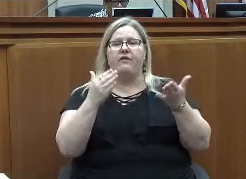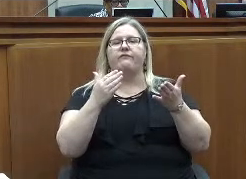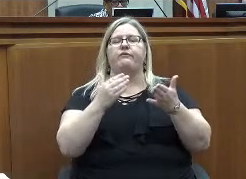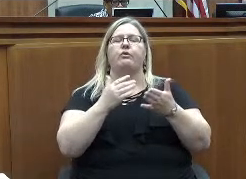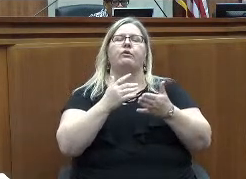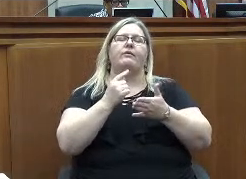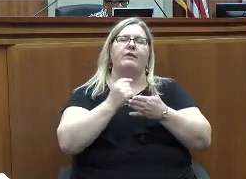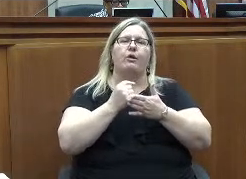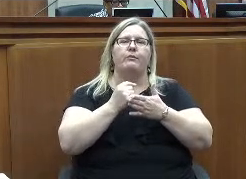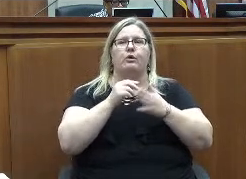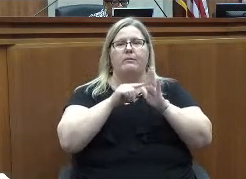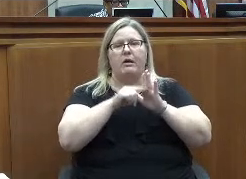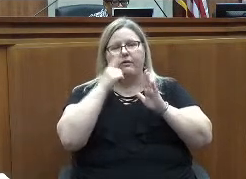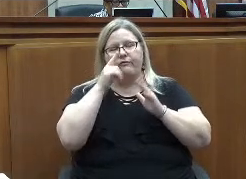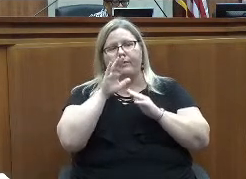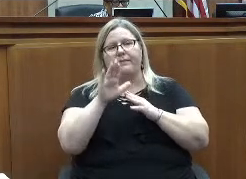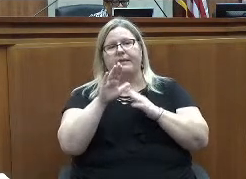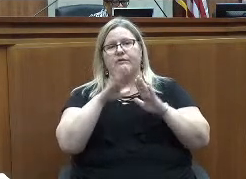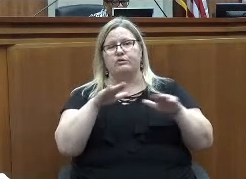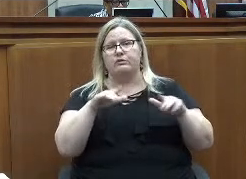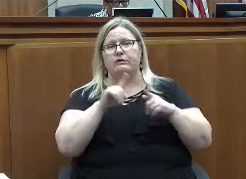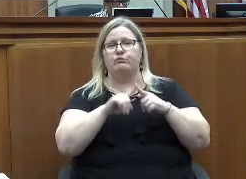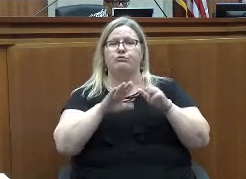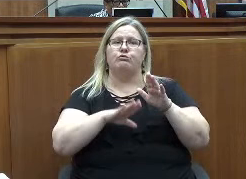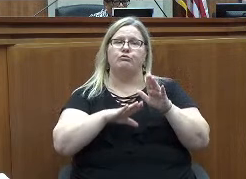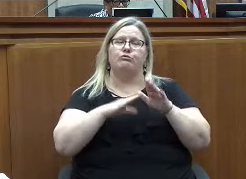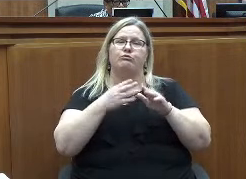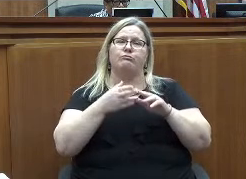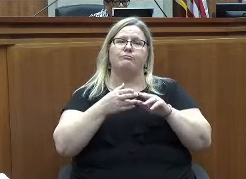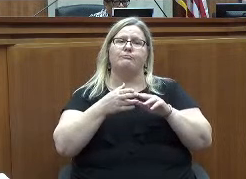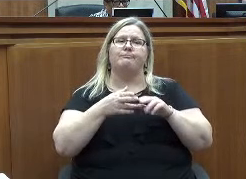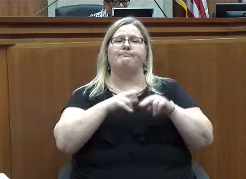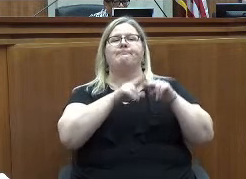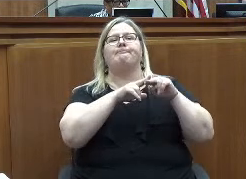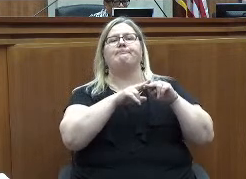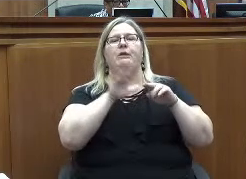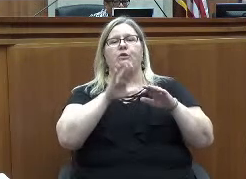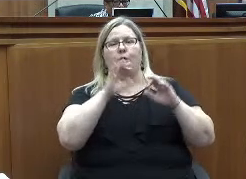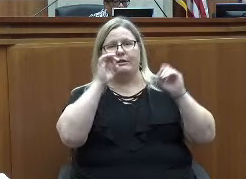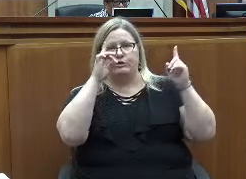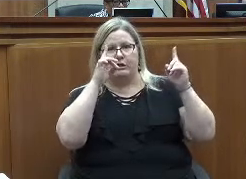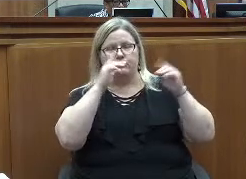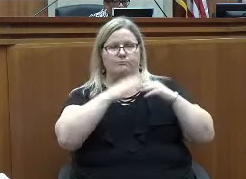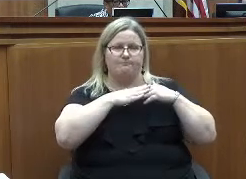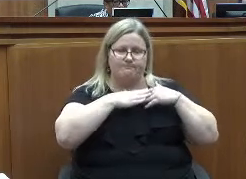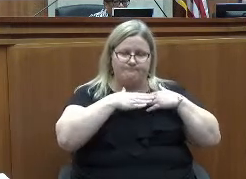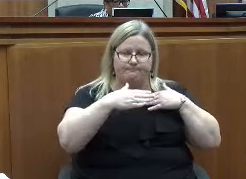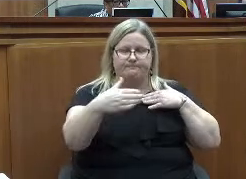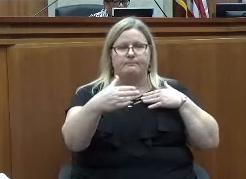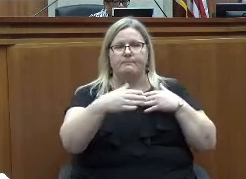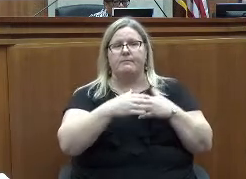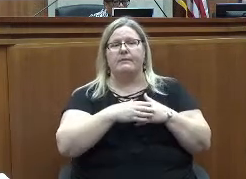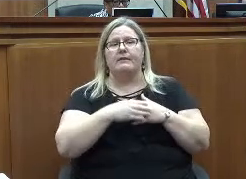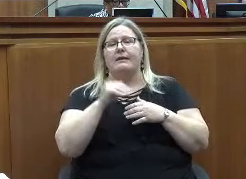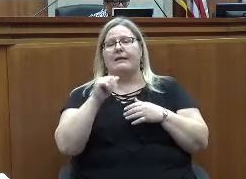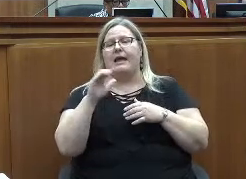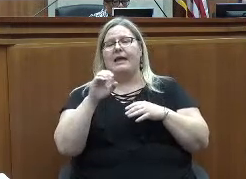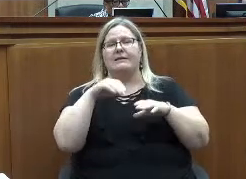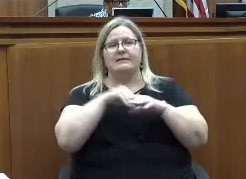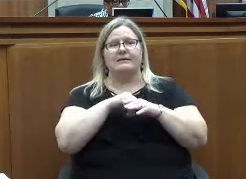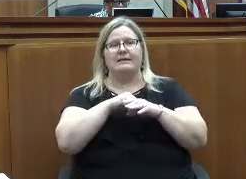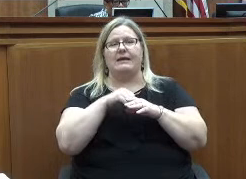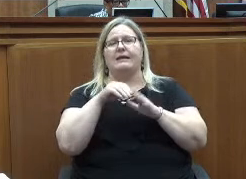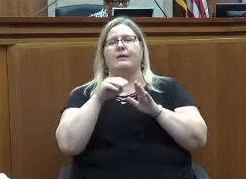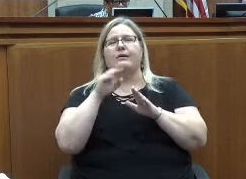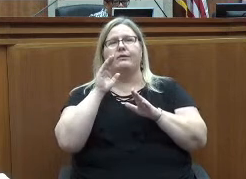model their children need to make the gains in their educational day and beyond. ACE will be located in the heart of